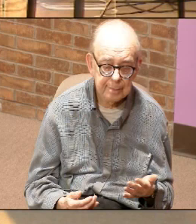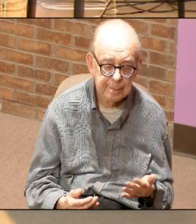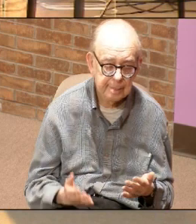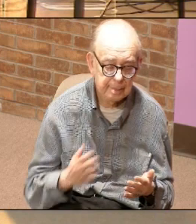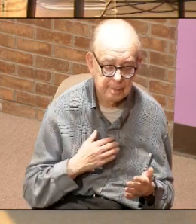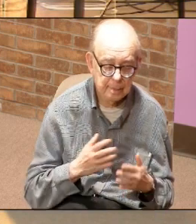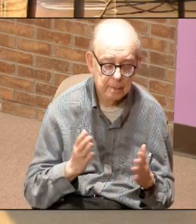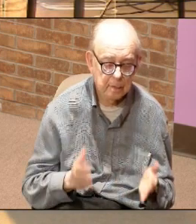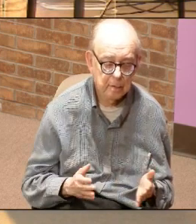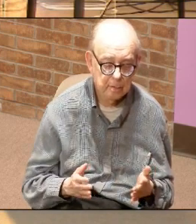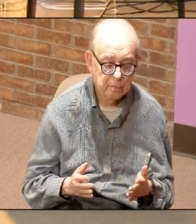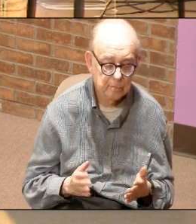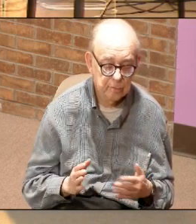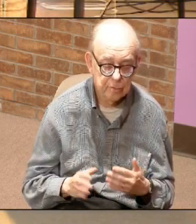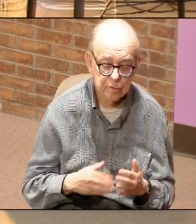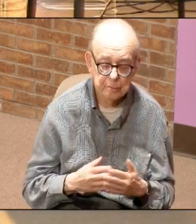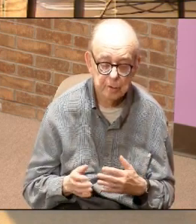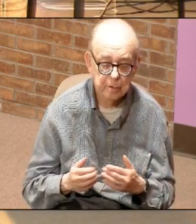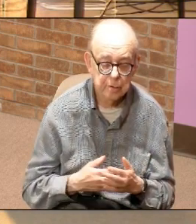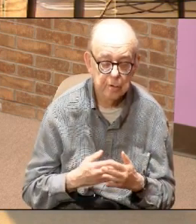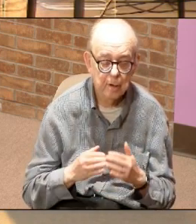My neighbor's just built a house.